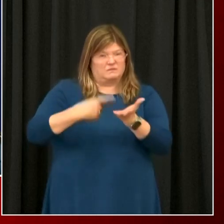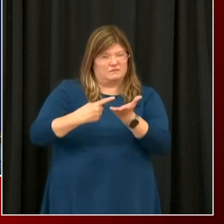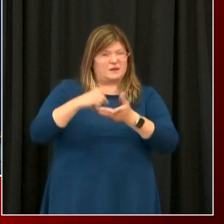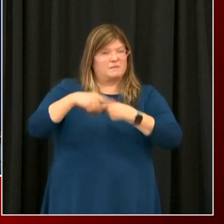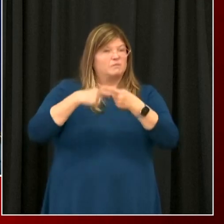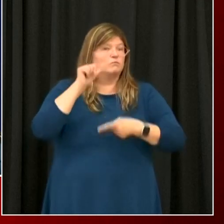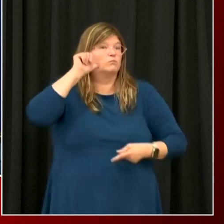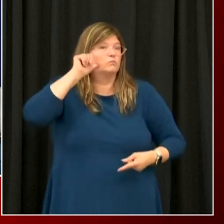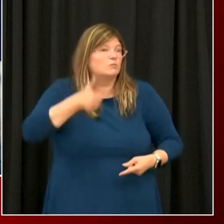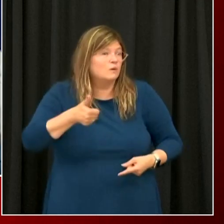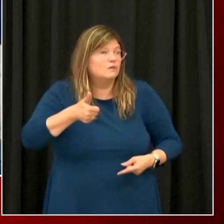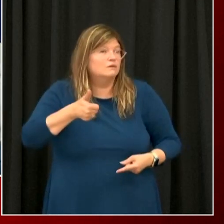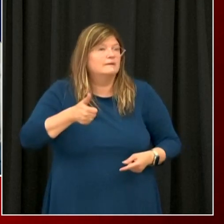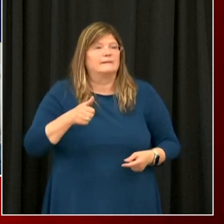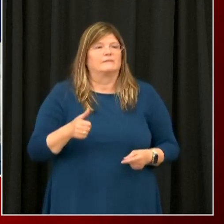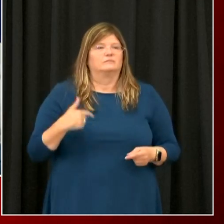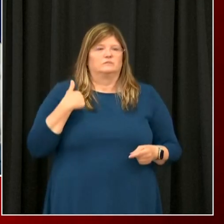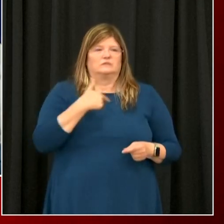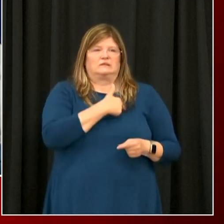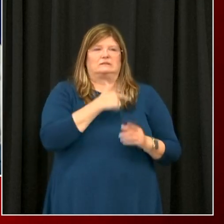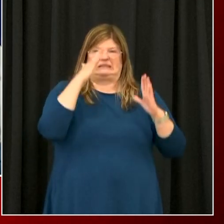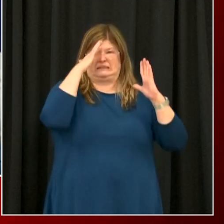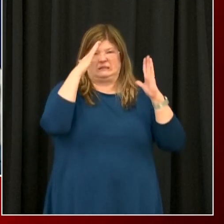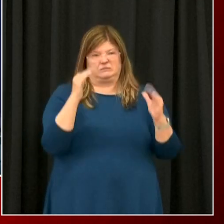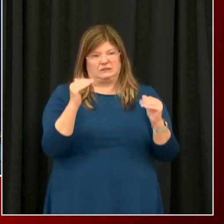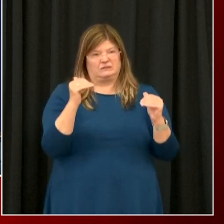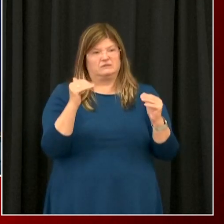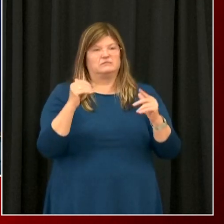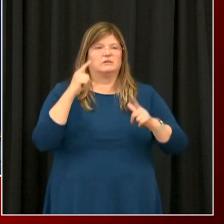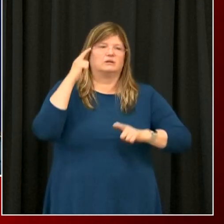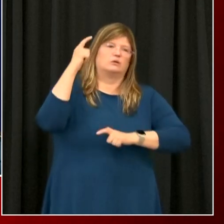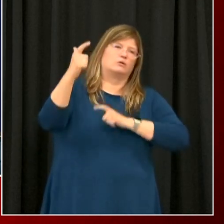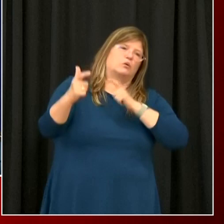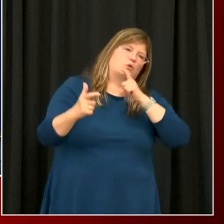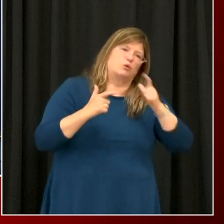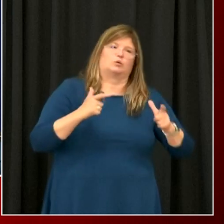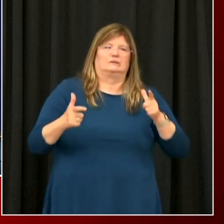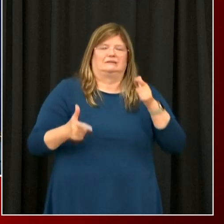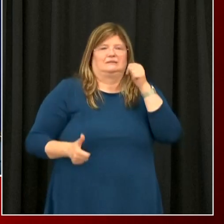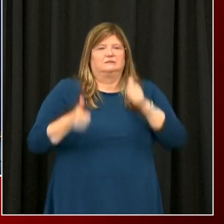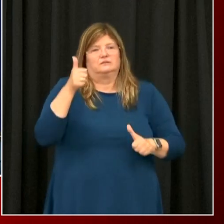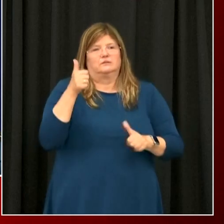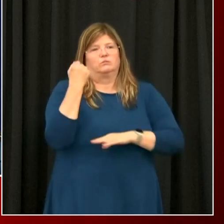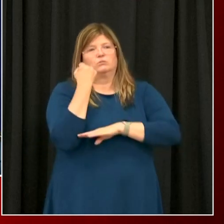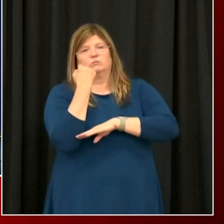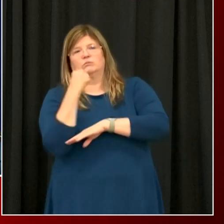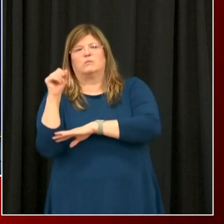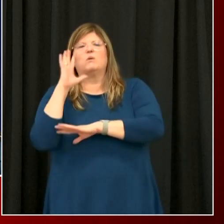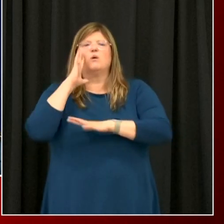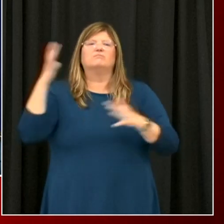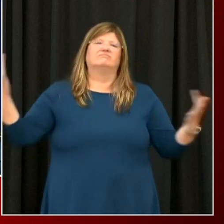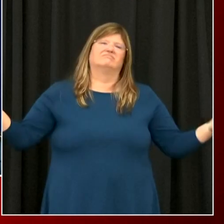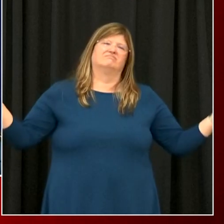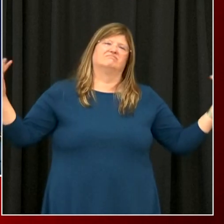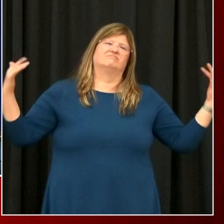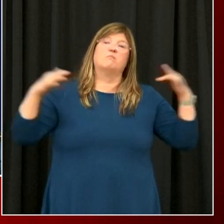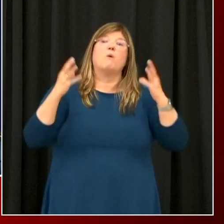we anticipate the largest demonstrations with regards to numbers that we've seen in the city to